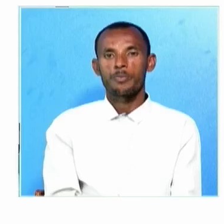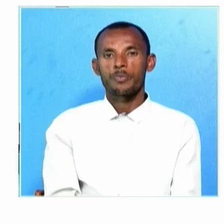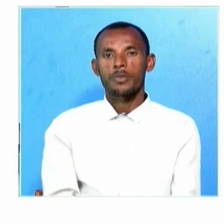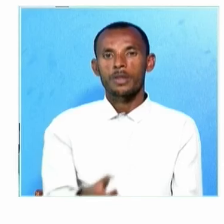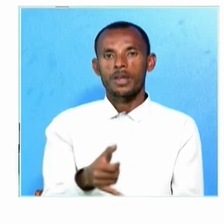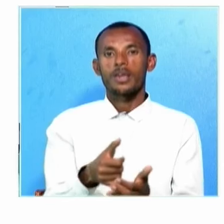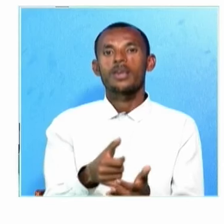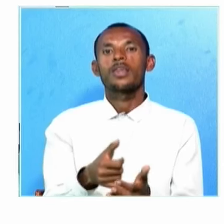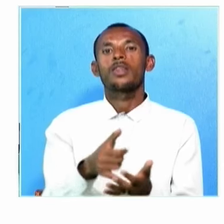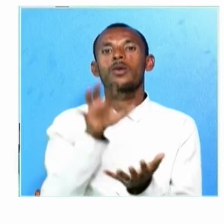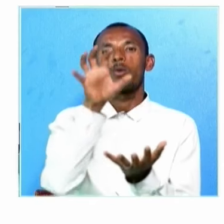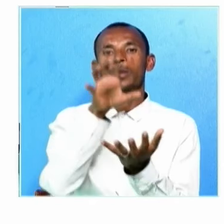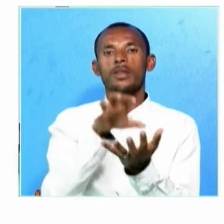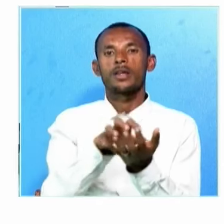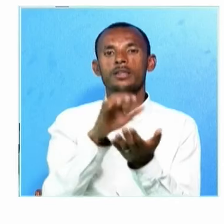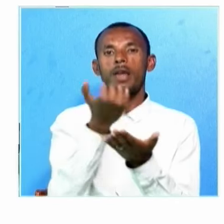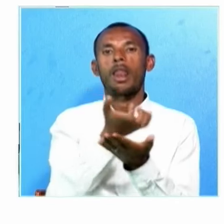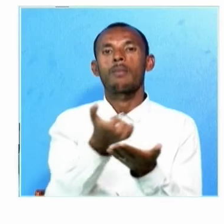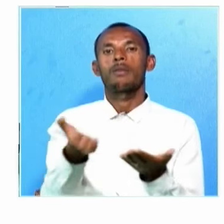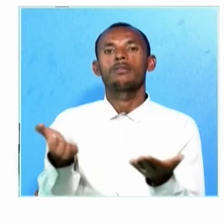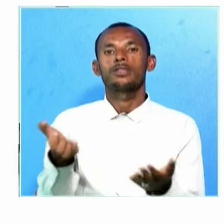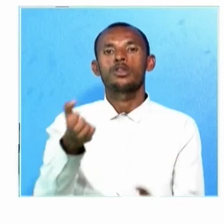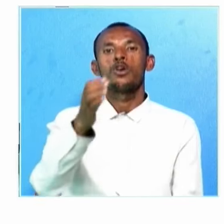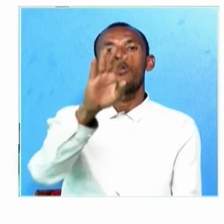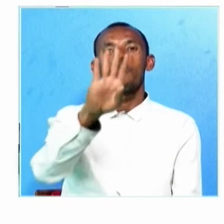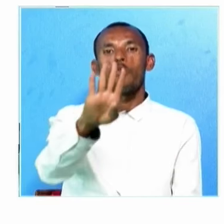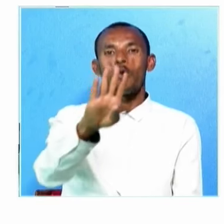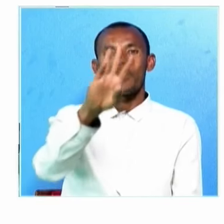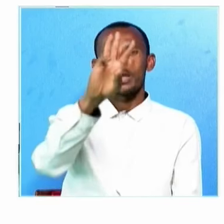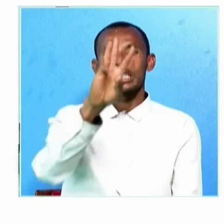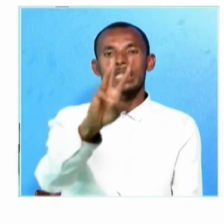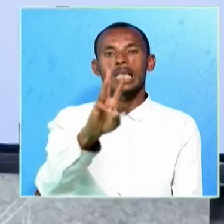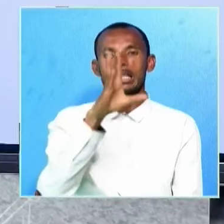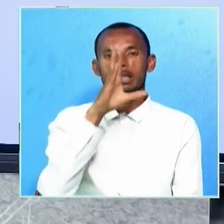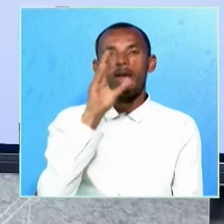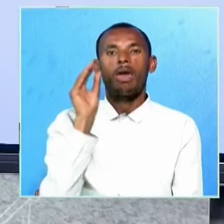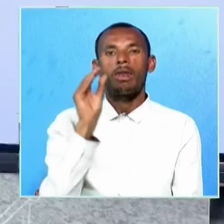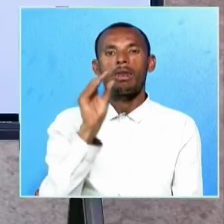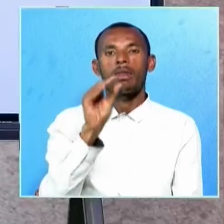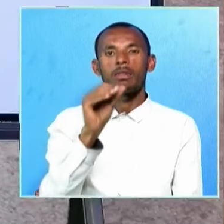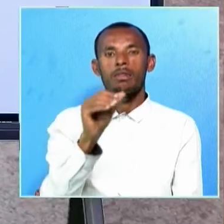contains the elements 4, 6, and 10.